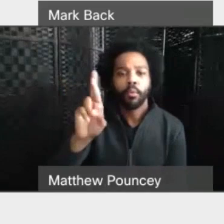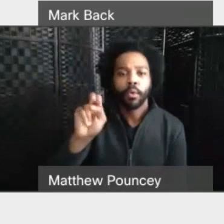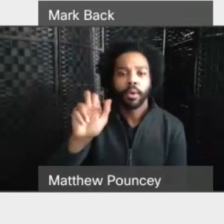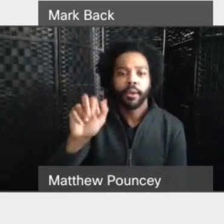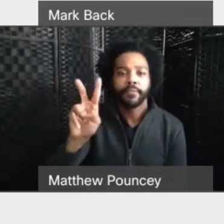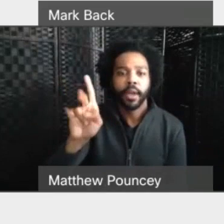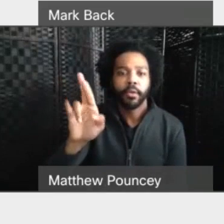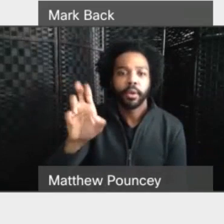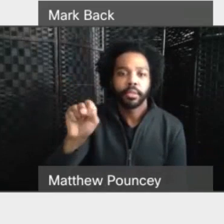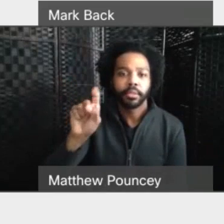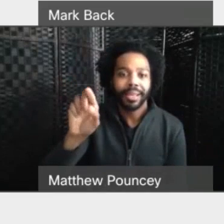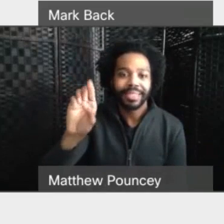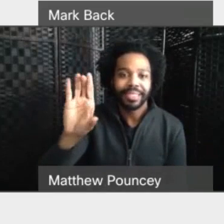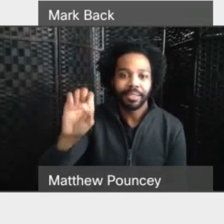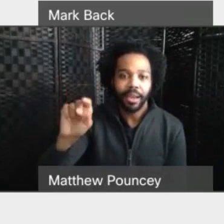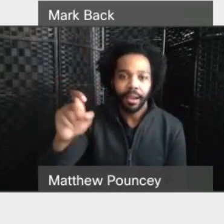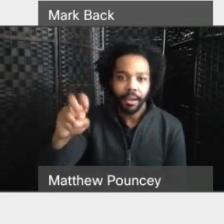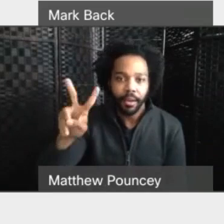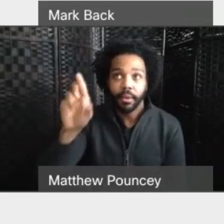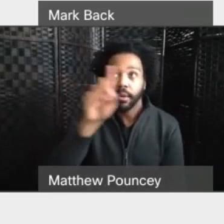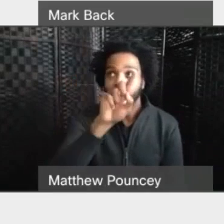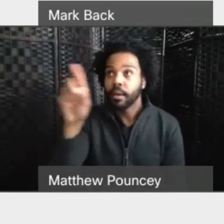coronavirus.dc.gov under